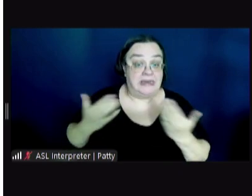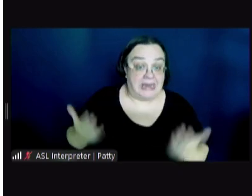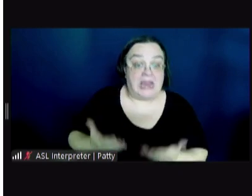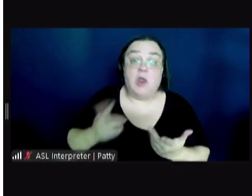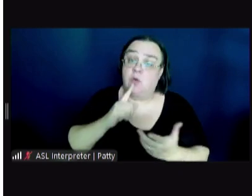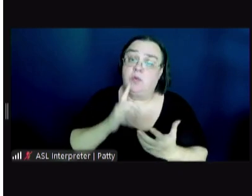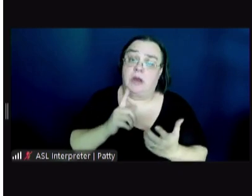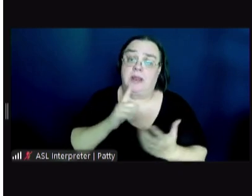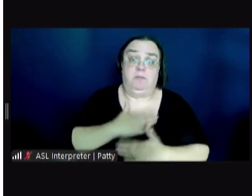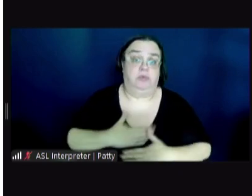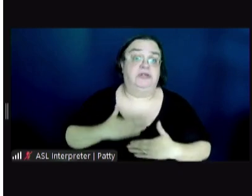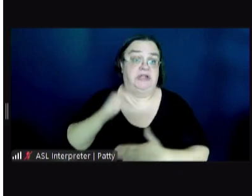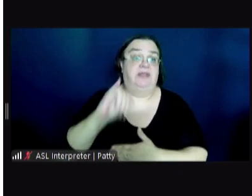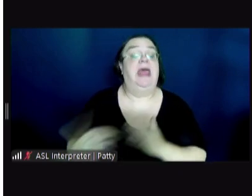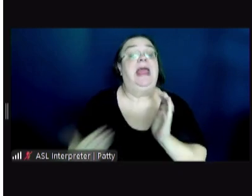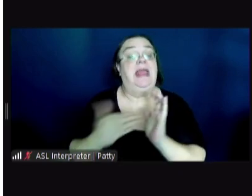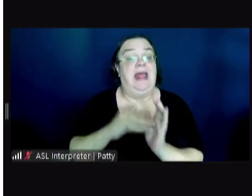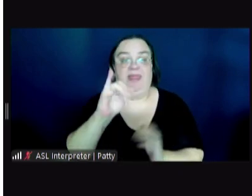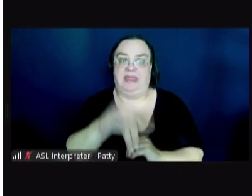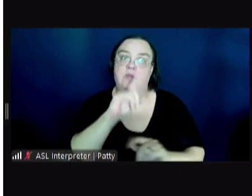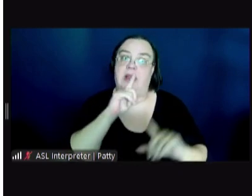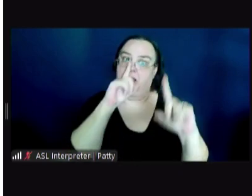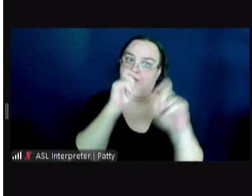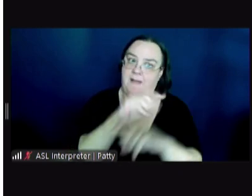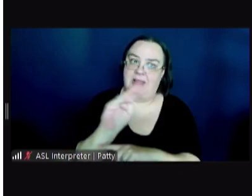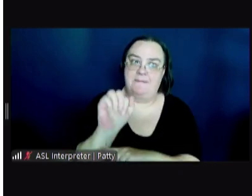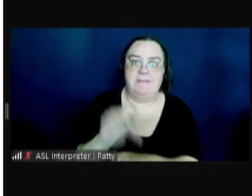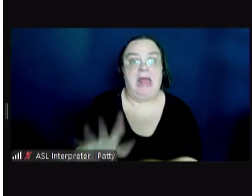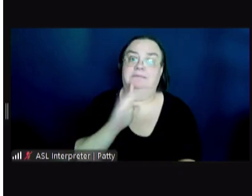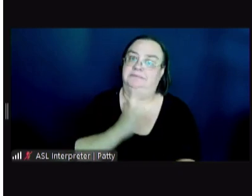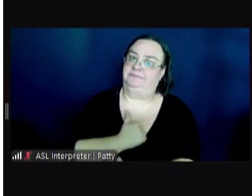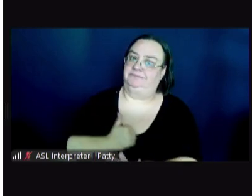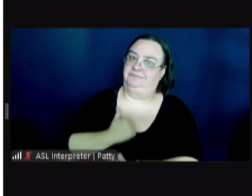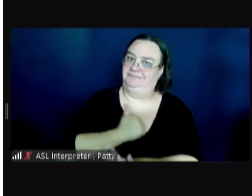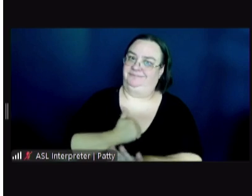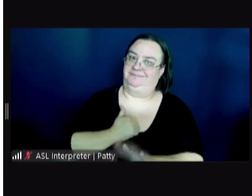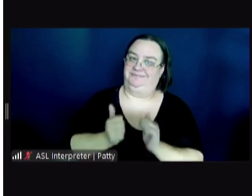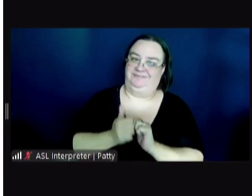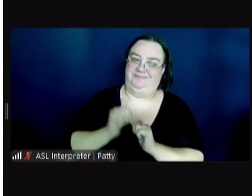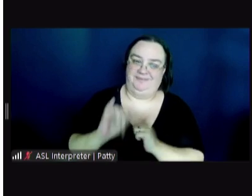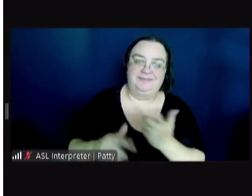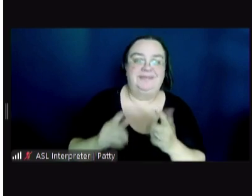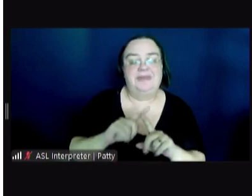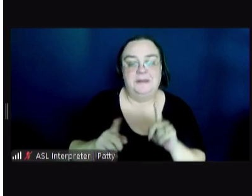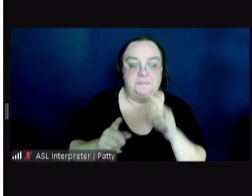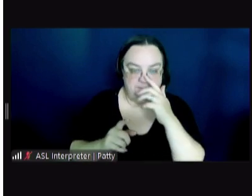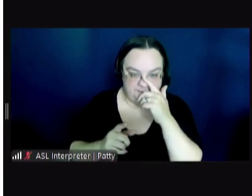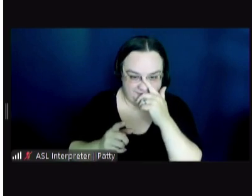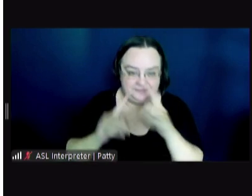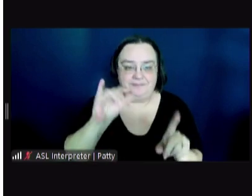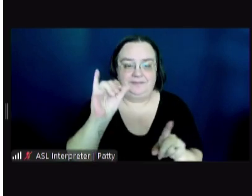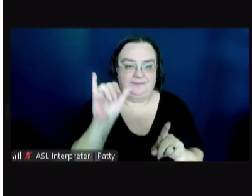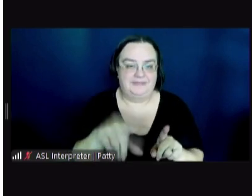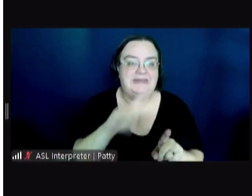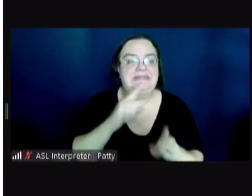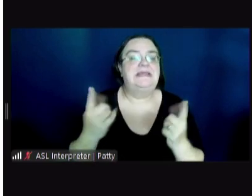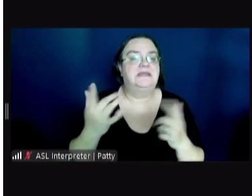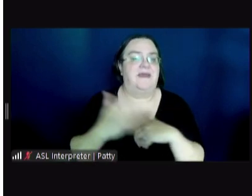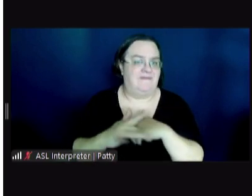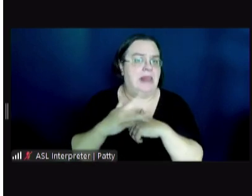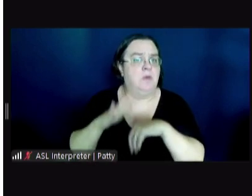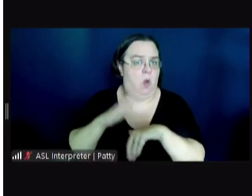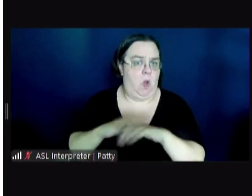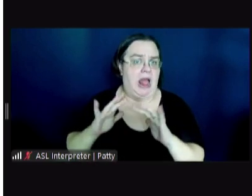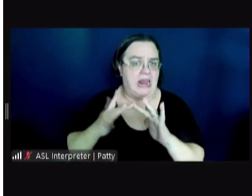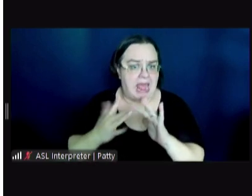Again, this is a very complicated map. I apologize for that. This is all available online. And this kind of shows you,